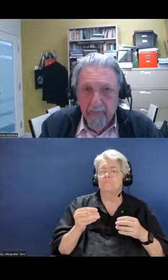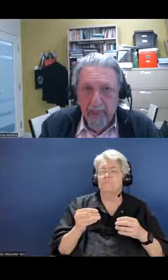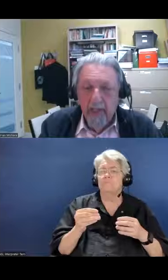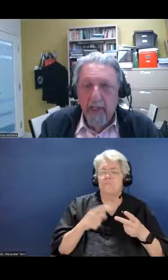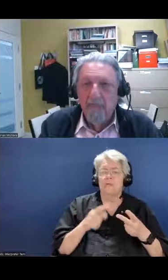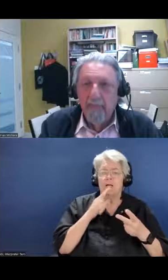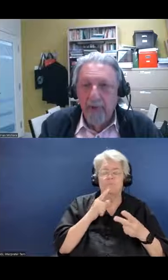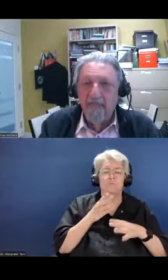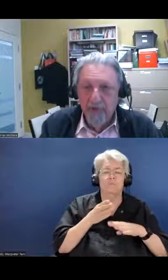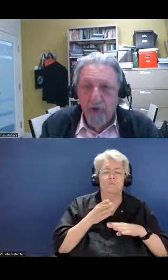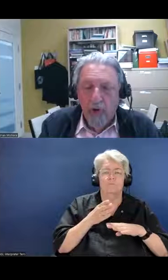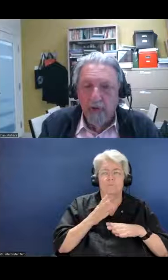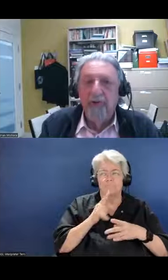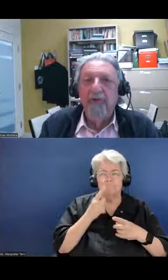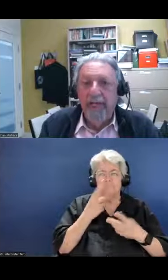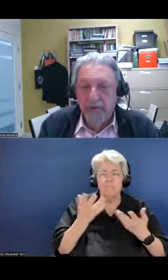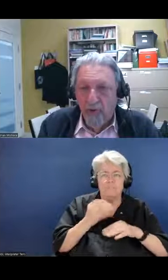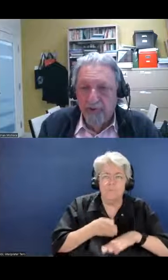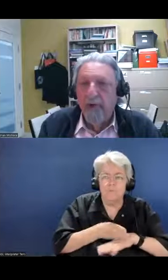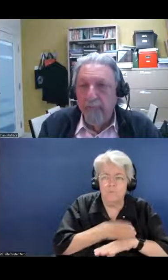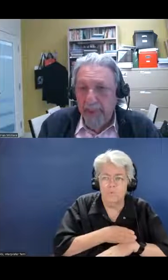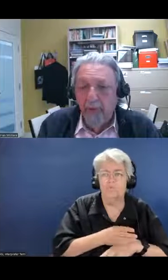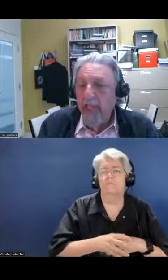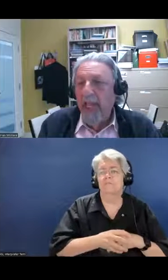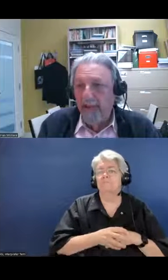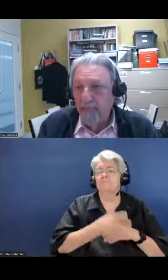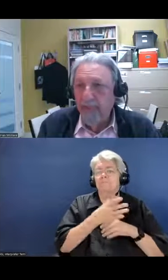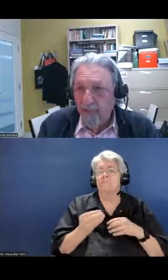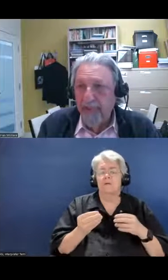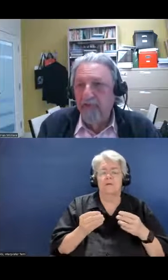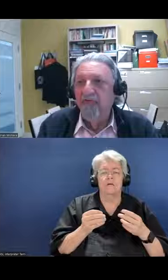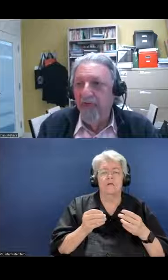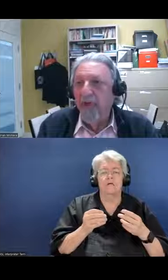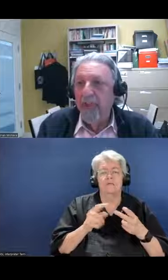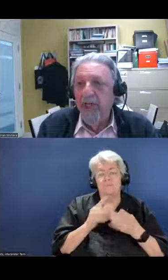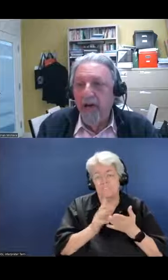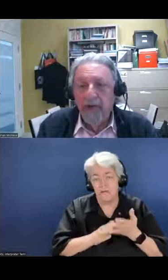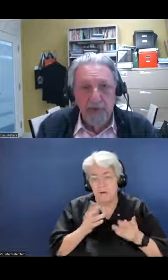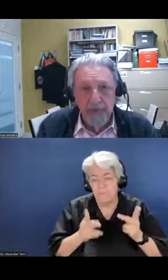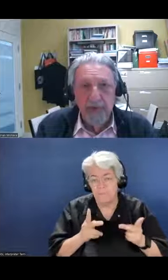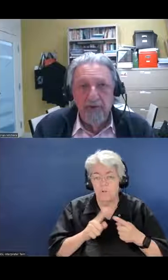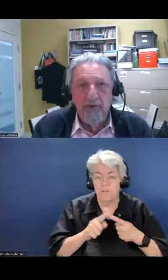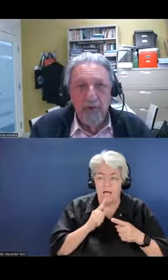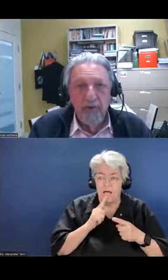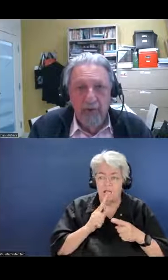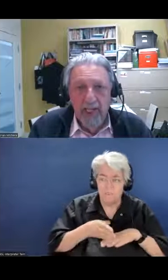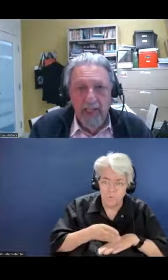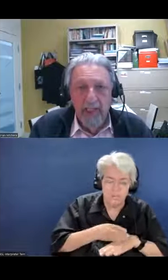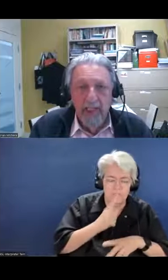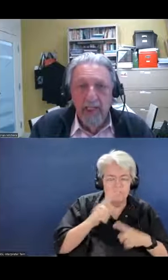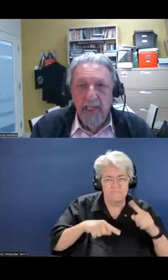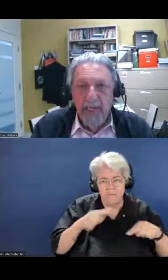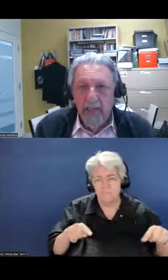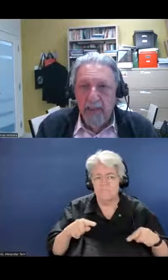time from the first call to the last call. Some people had improvements in various characteristics that we looked